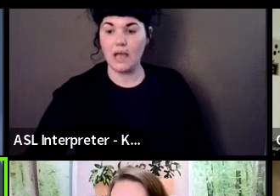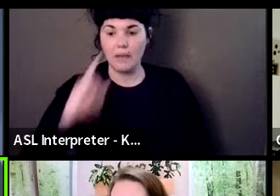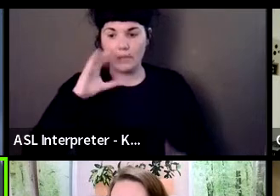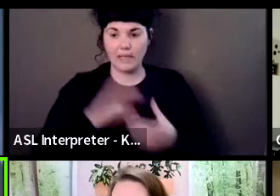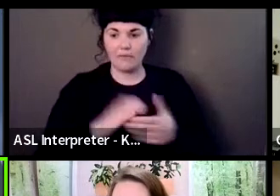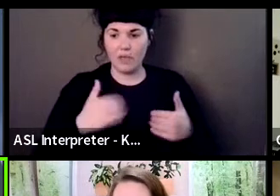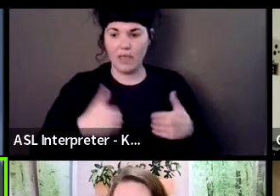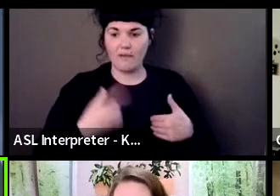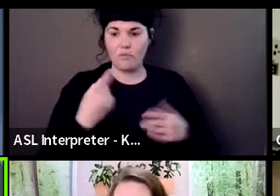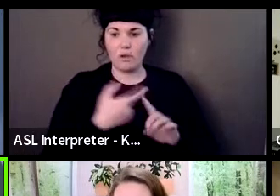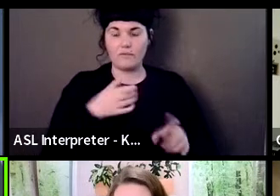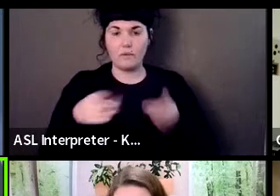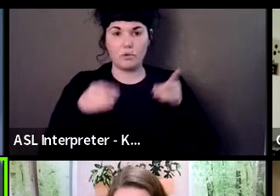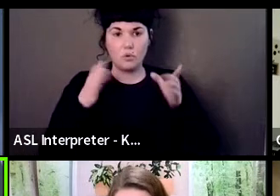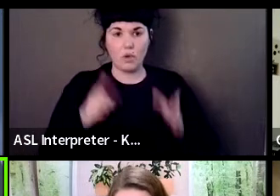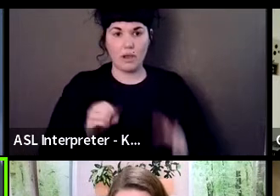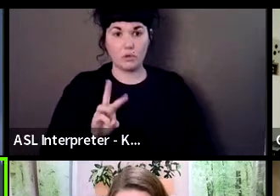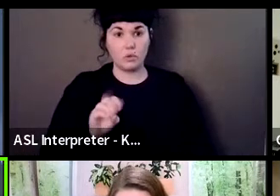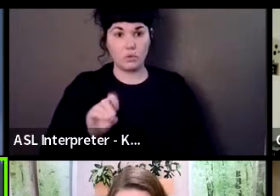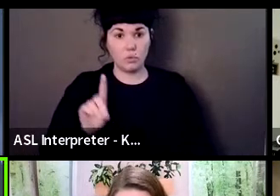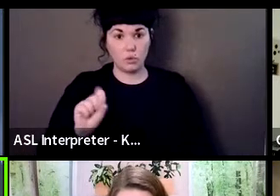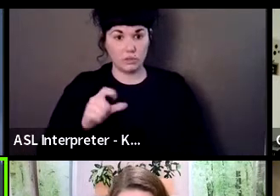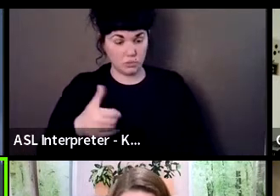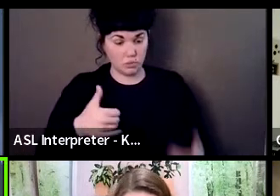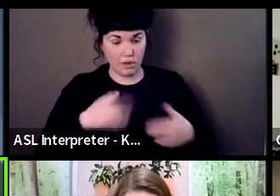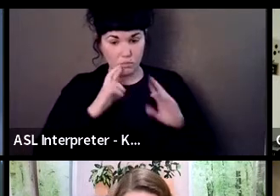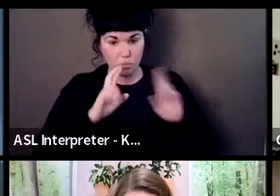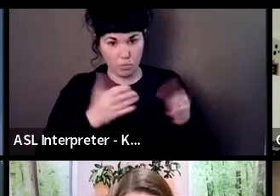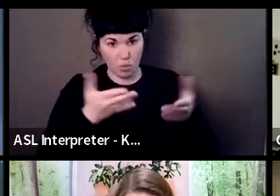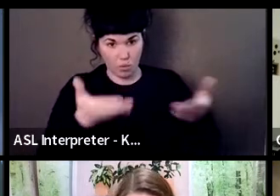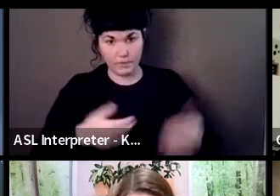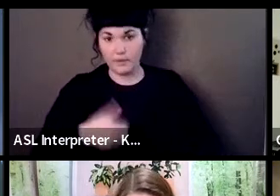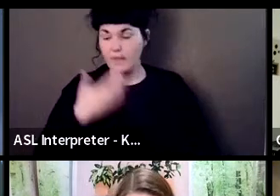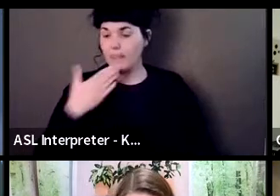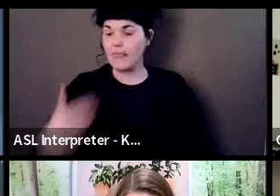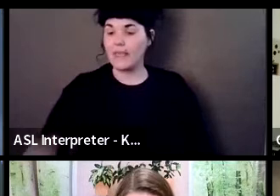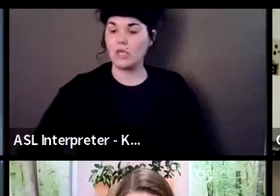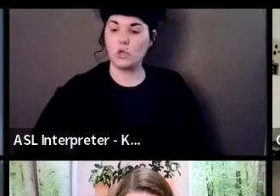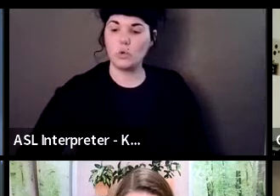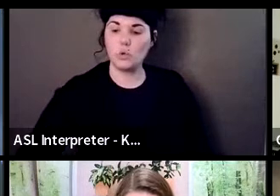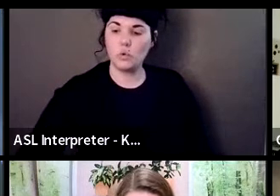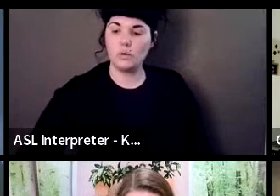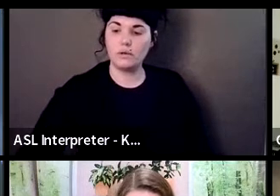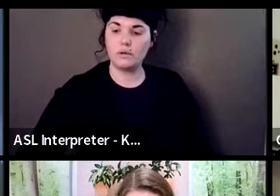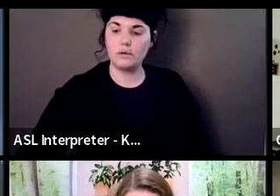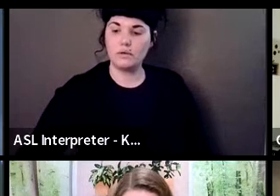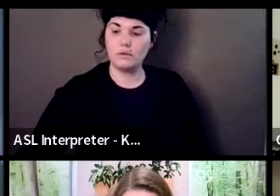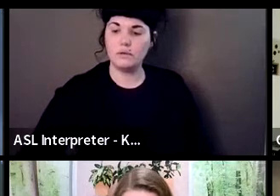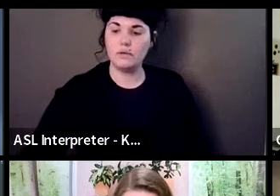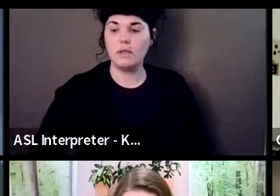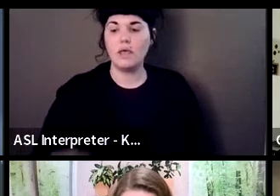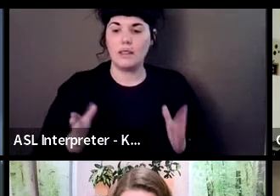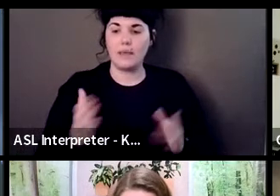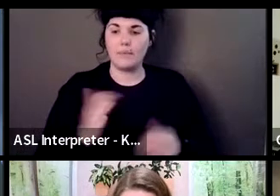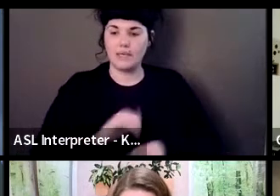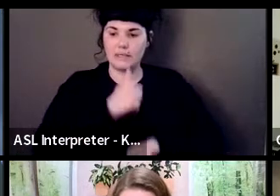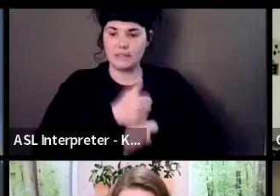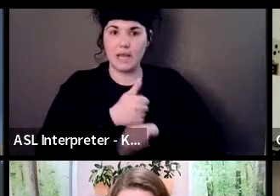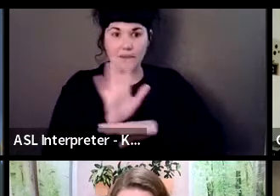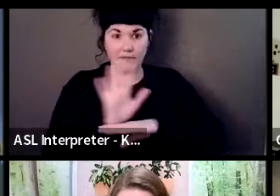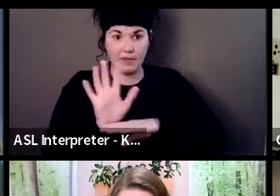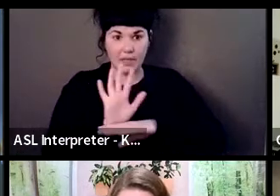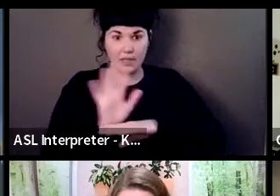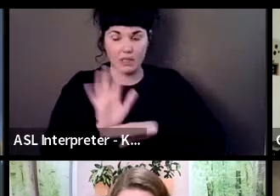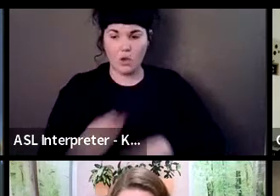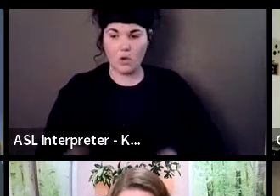If you would like to please give your report, go ahead. Thank you. Let me set up this video that I like to do. So let me